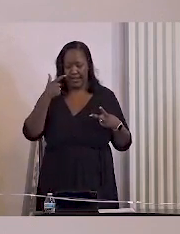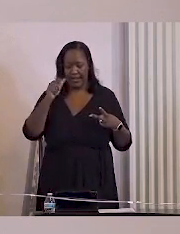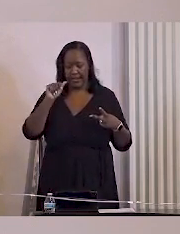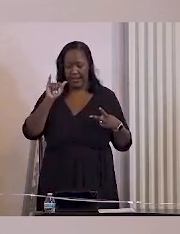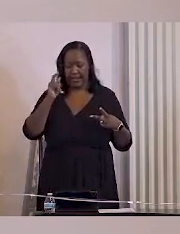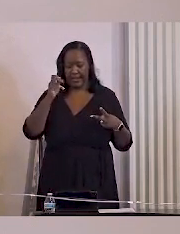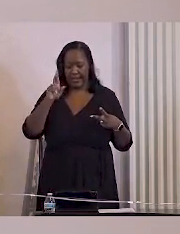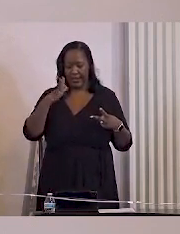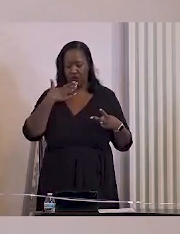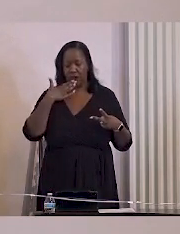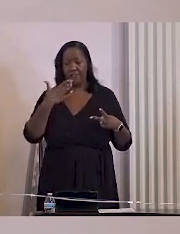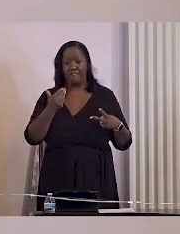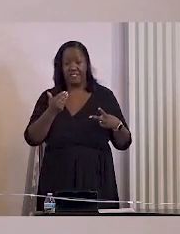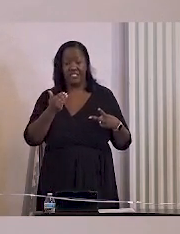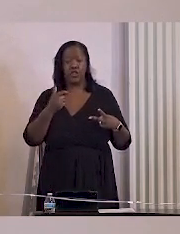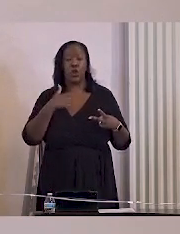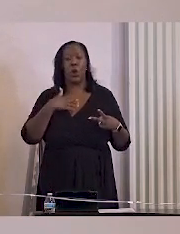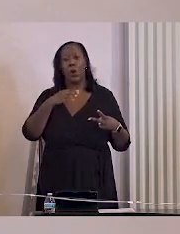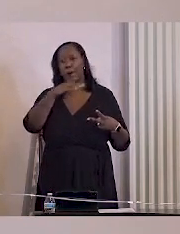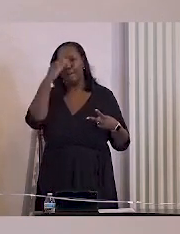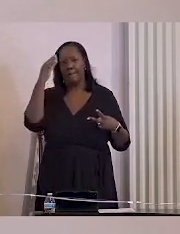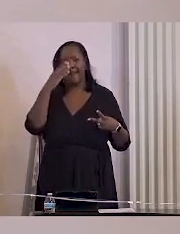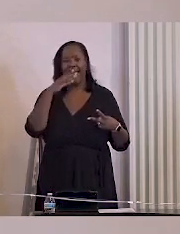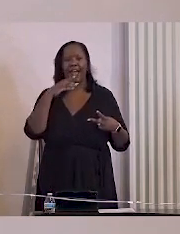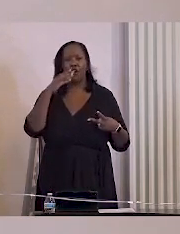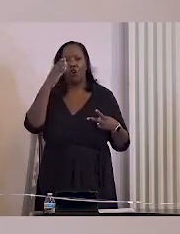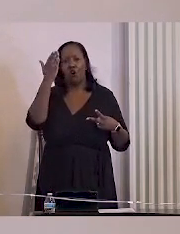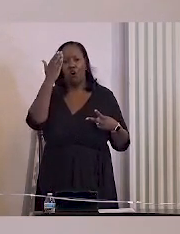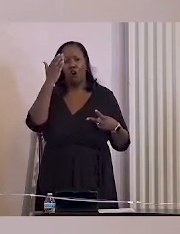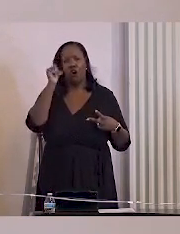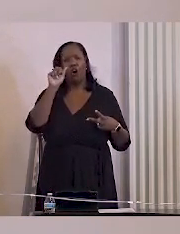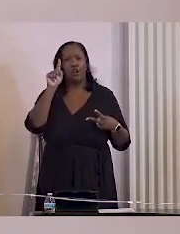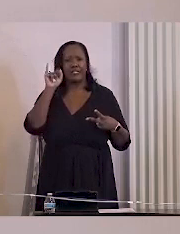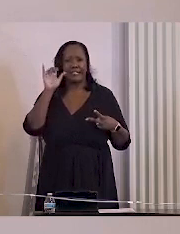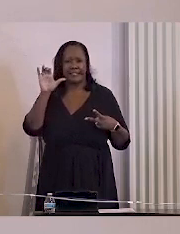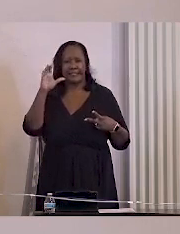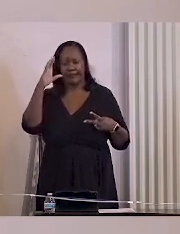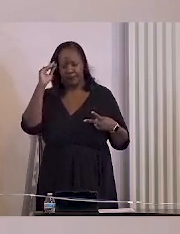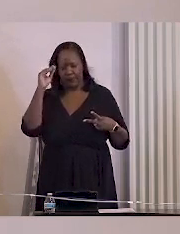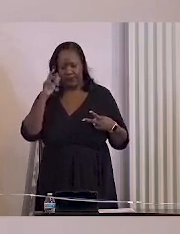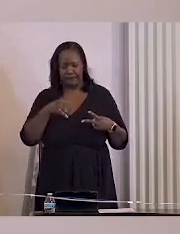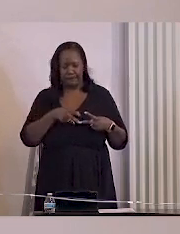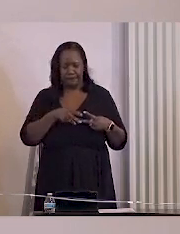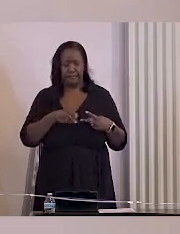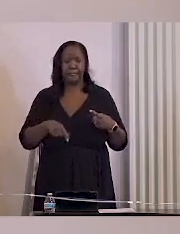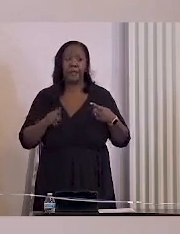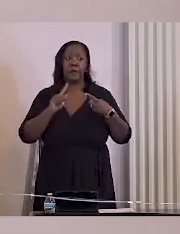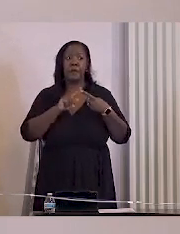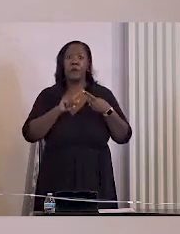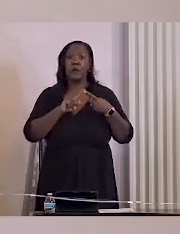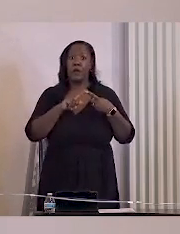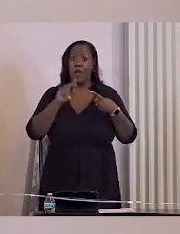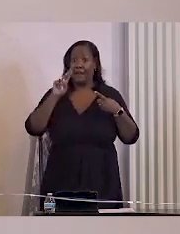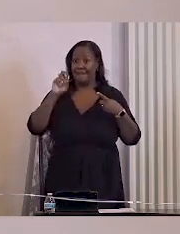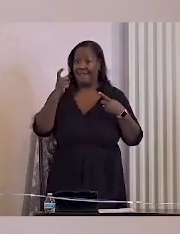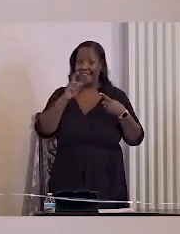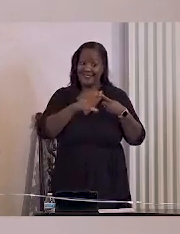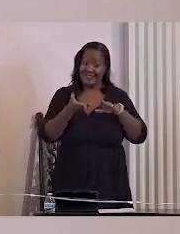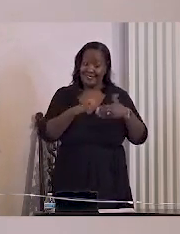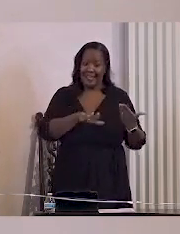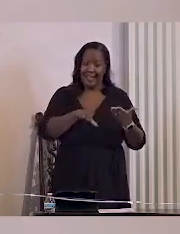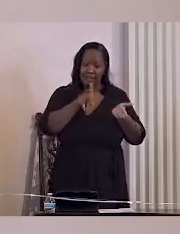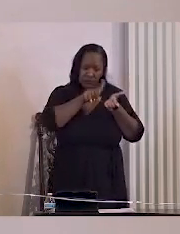15-year-old Black autistic boy. As the autopsy report came out of Oklahoma about Nex's